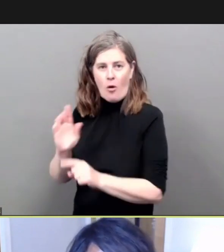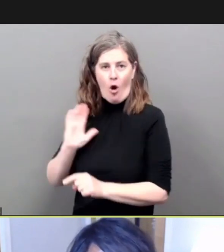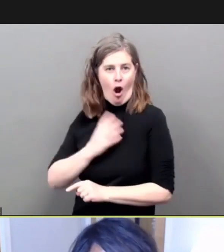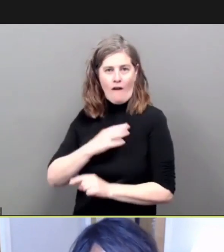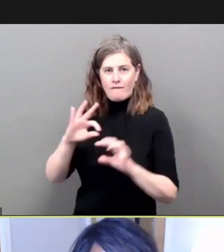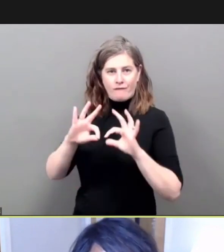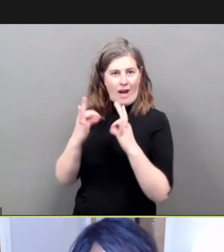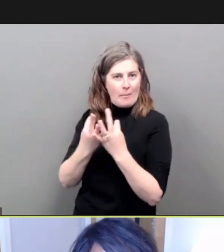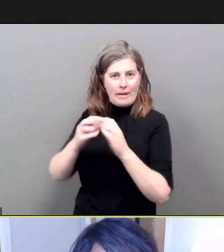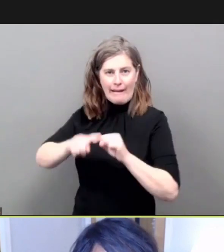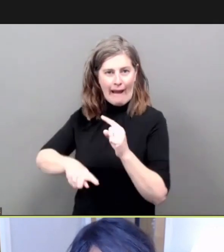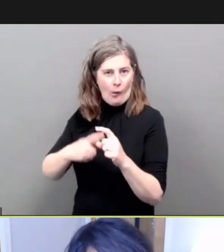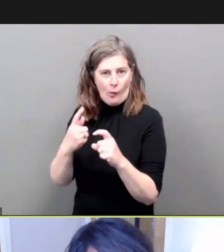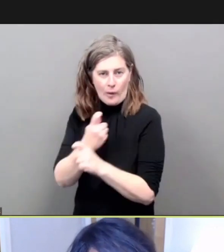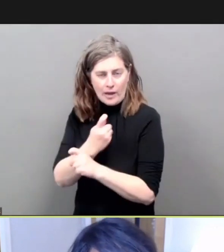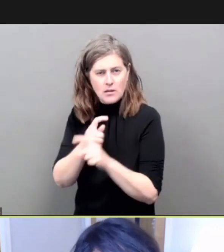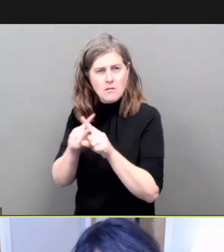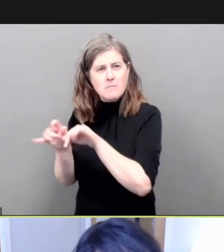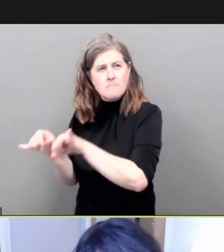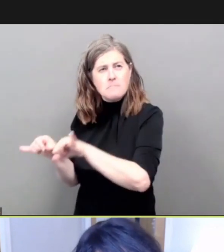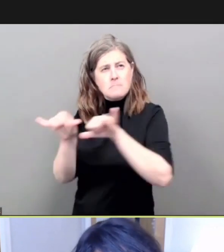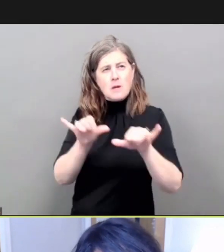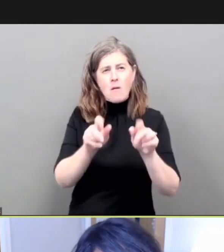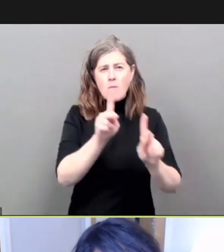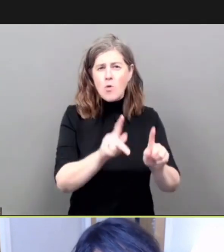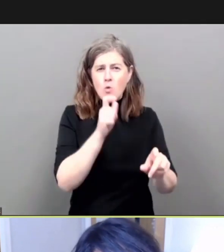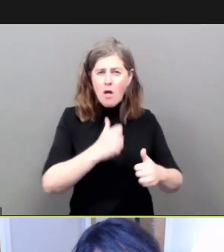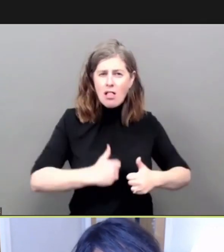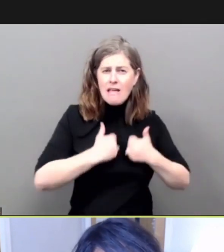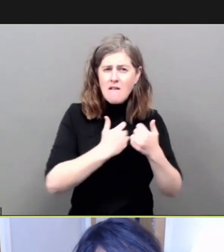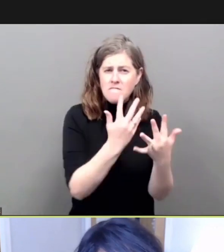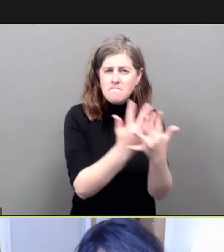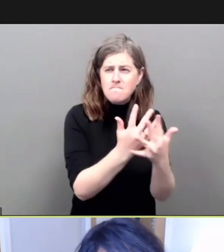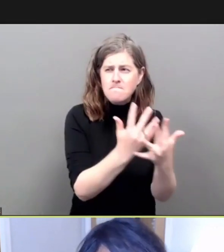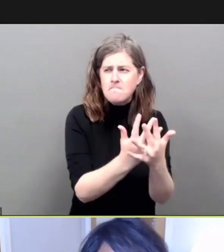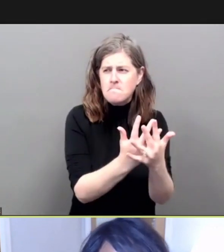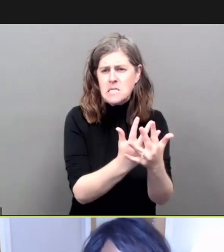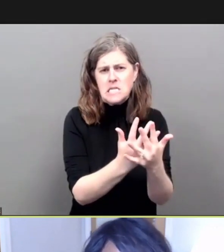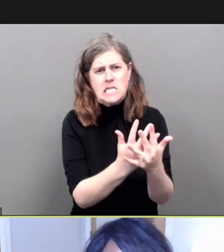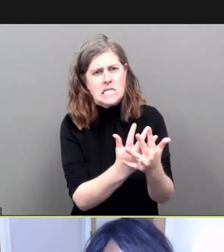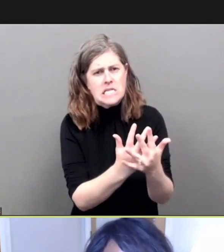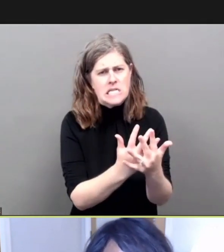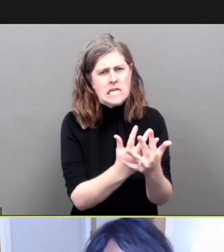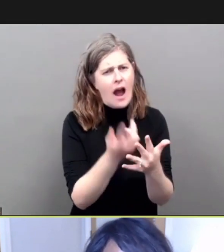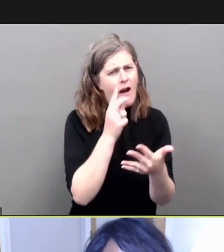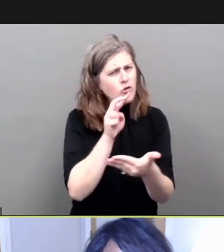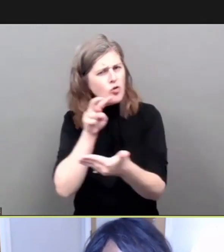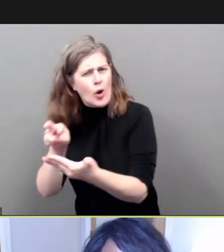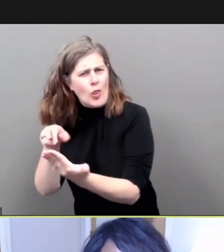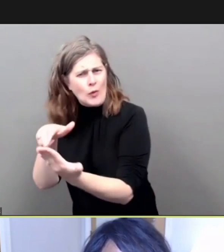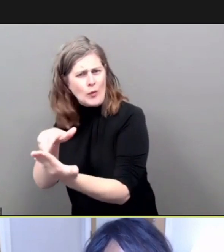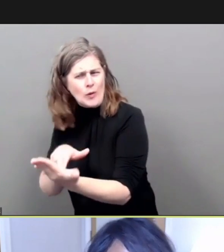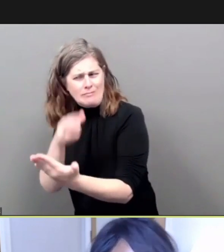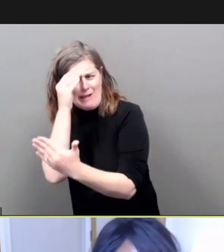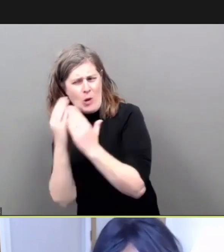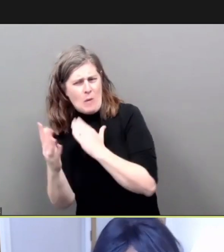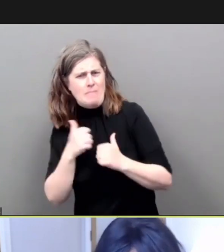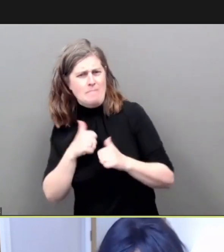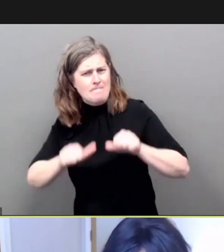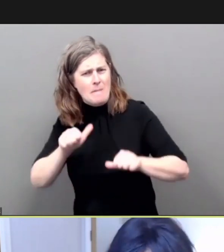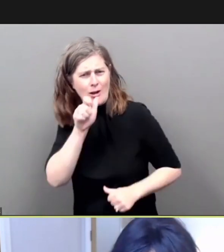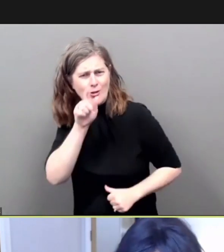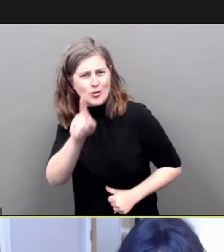households. But as far as persons in detention or corrections, I'm going to have to actually look at the rules and get back to you.